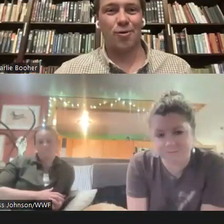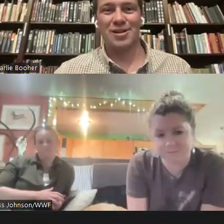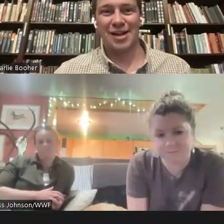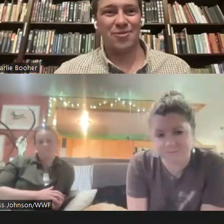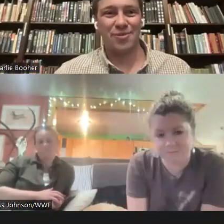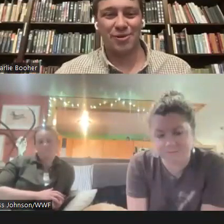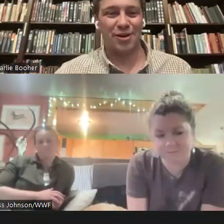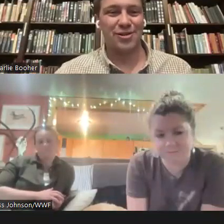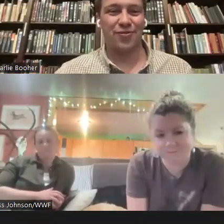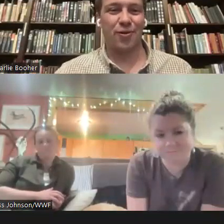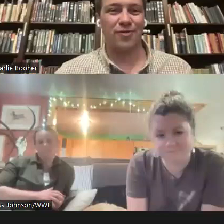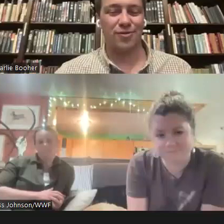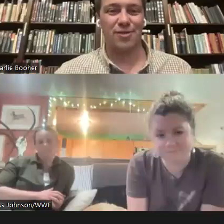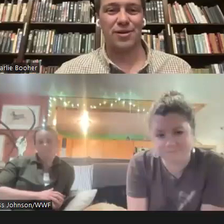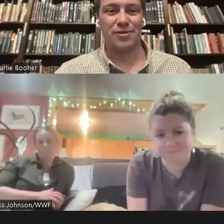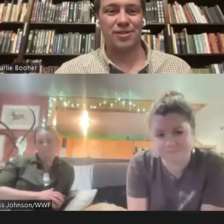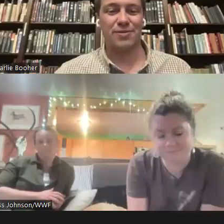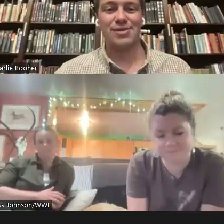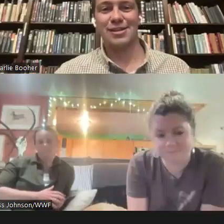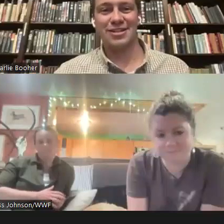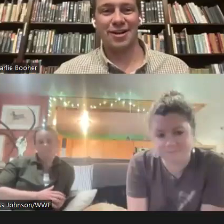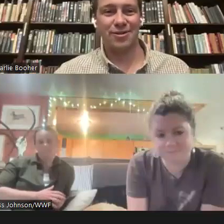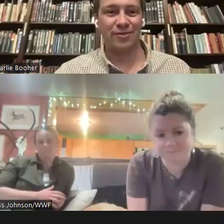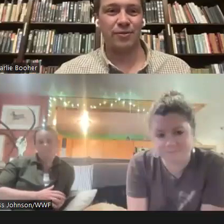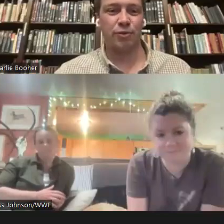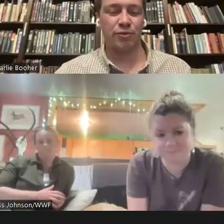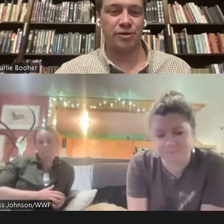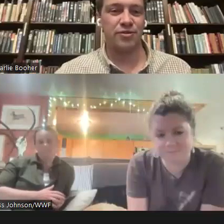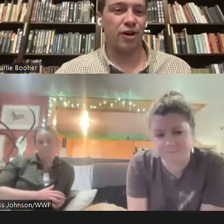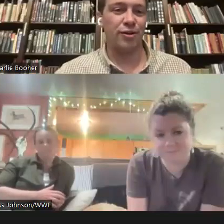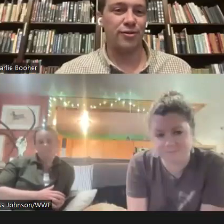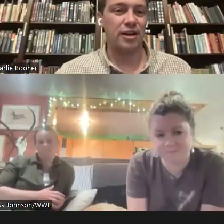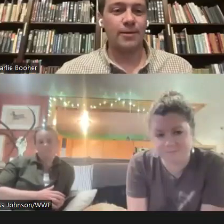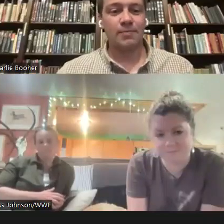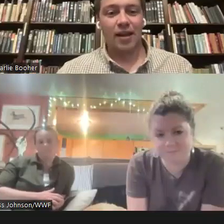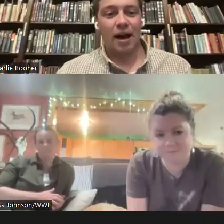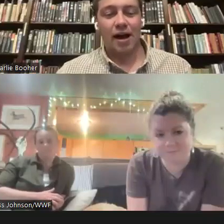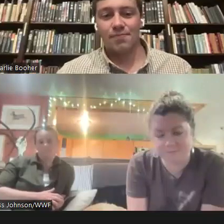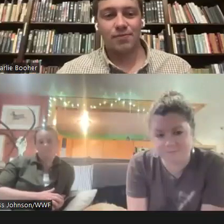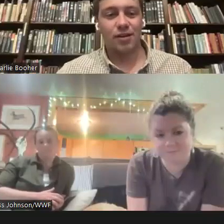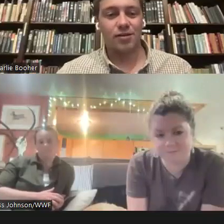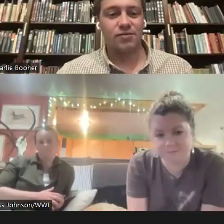results, more desirable results for some people, sometimes less desirable results for others.